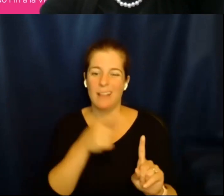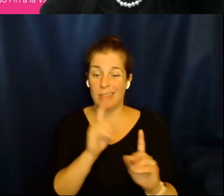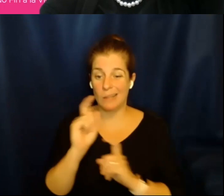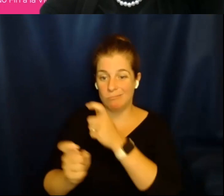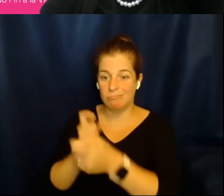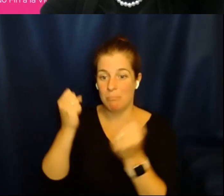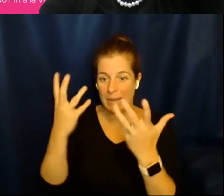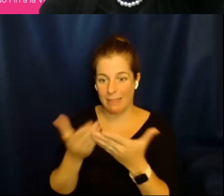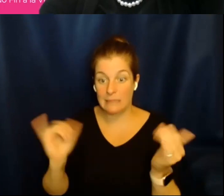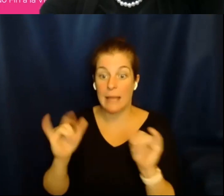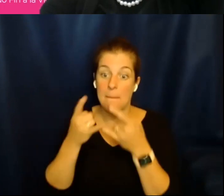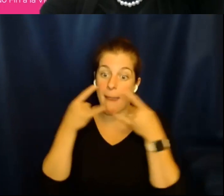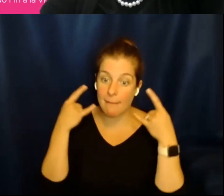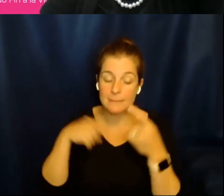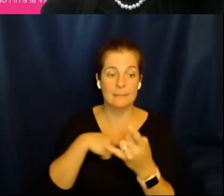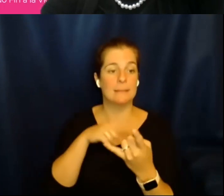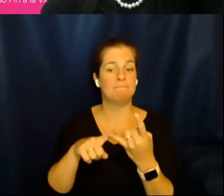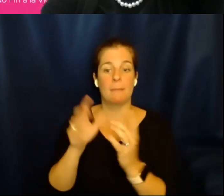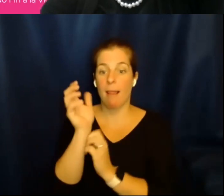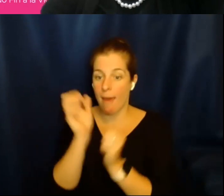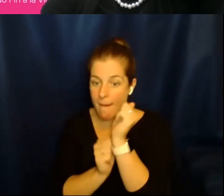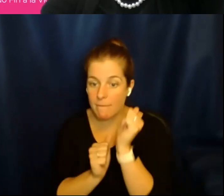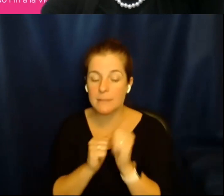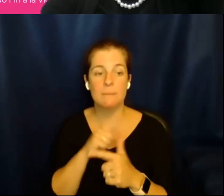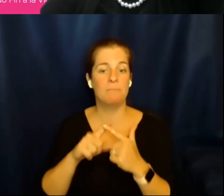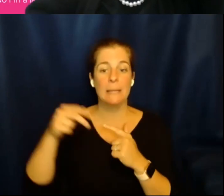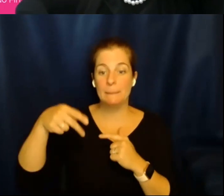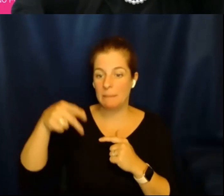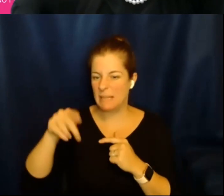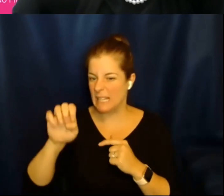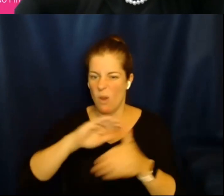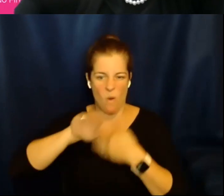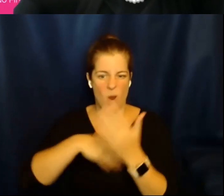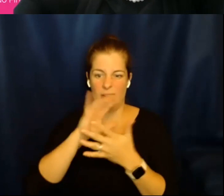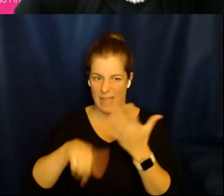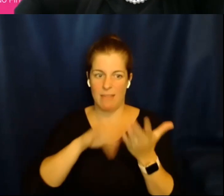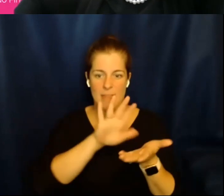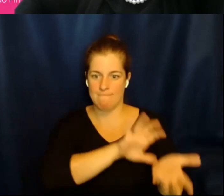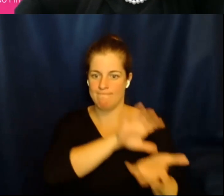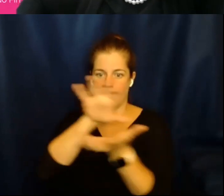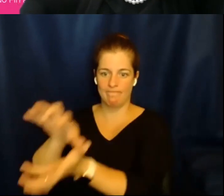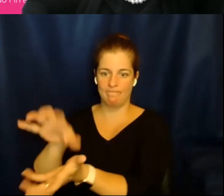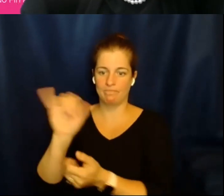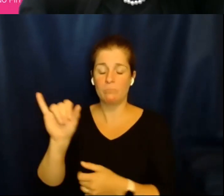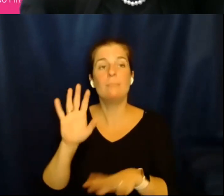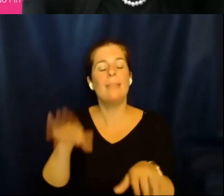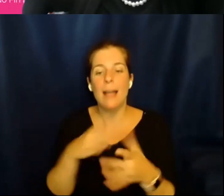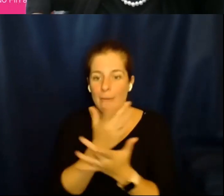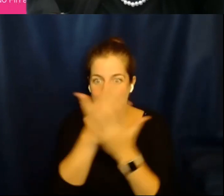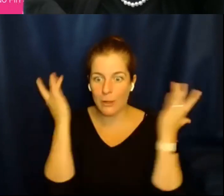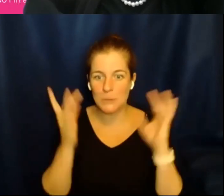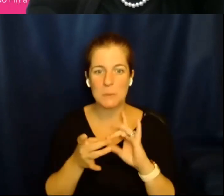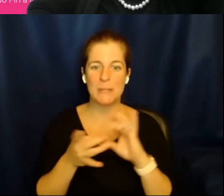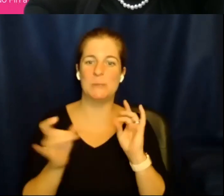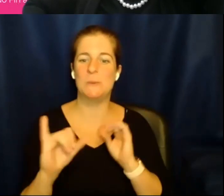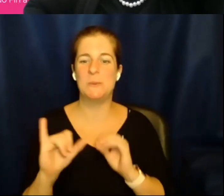gloves, the PPE, all of that. Also, I didn't mention to all of you, I forgot